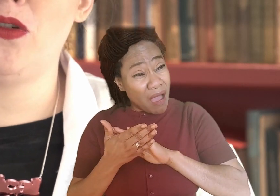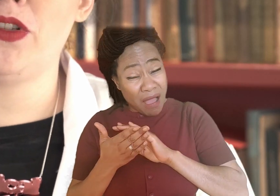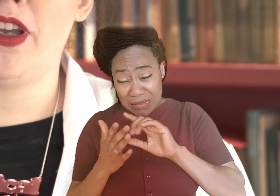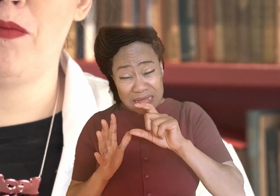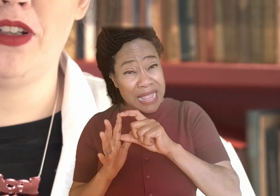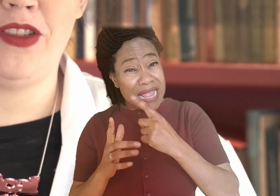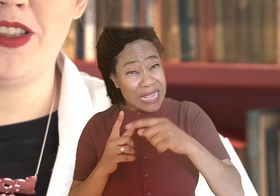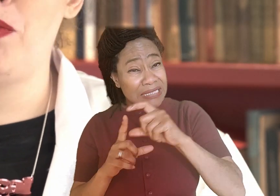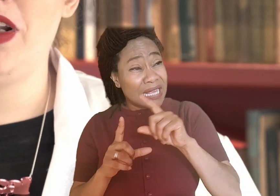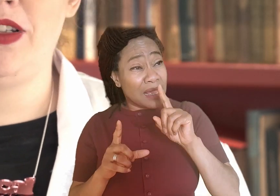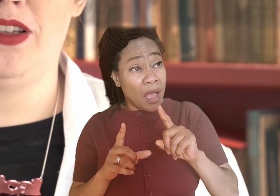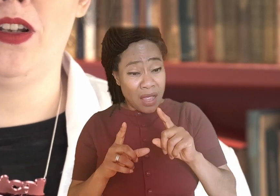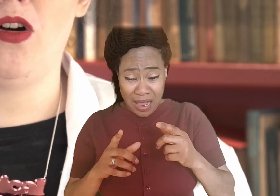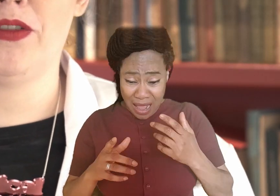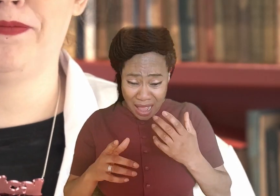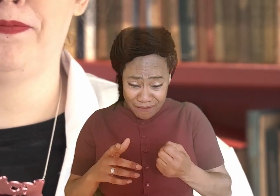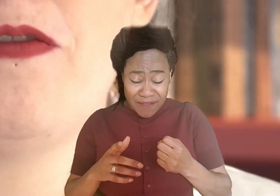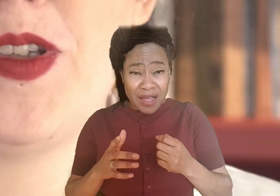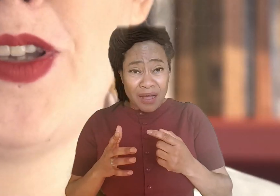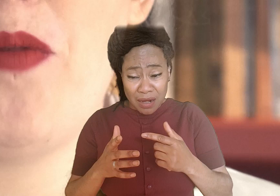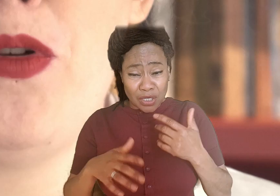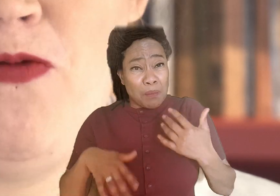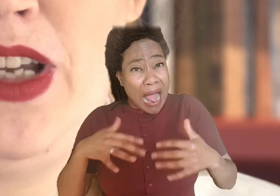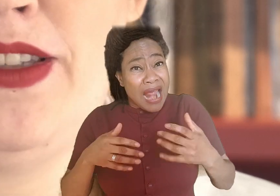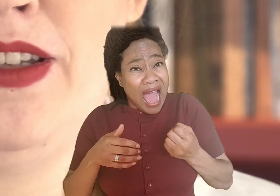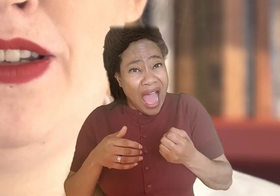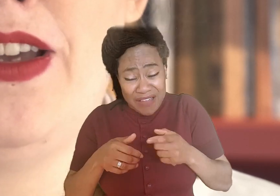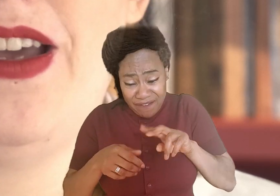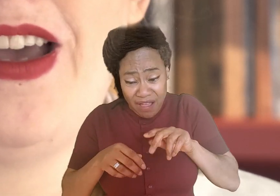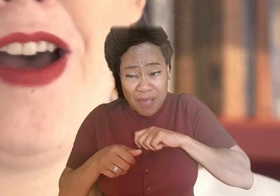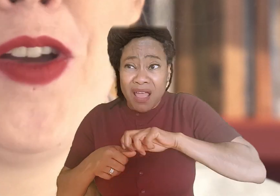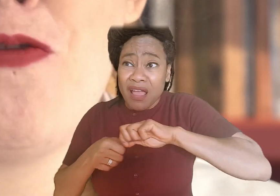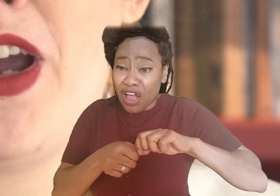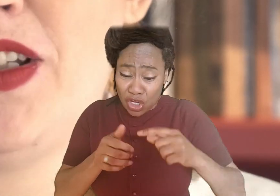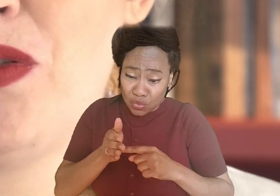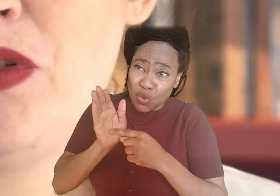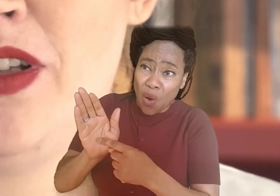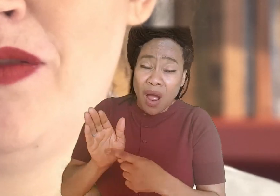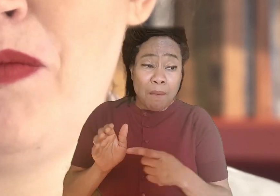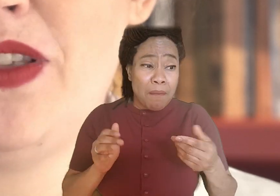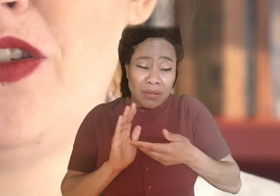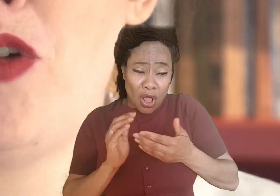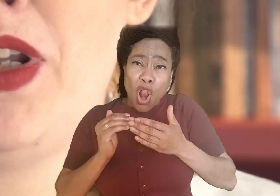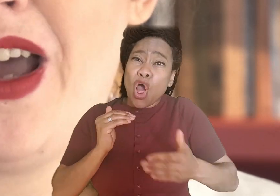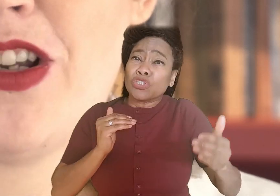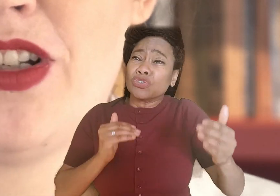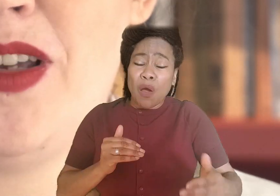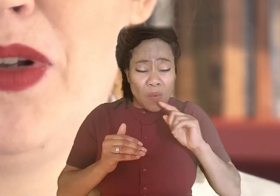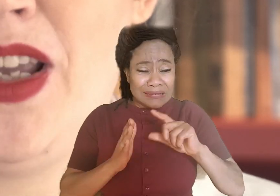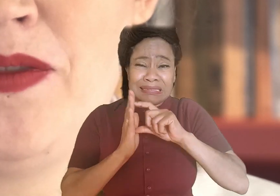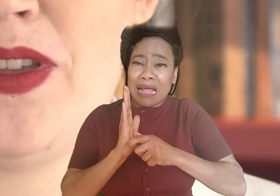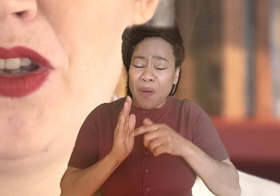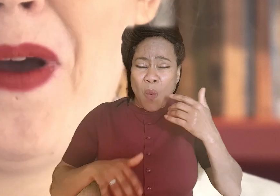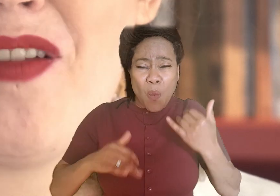in the short term and disability in the long. For some reason, having a rare disorder means that nobody